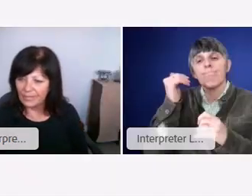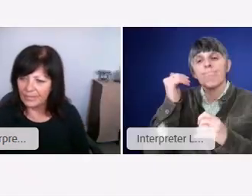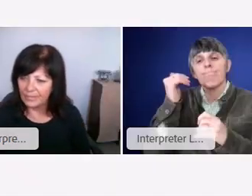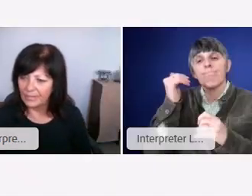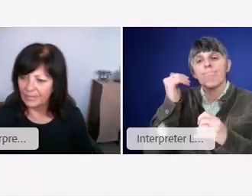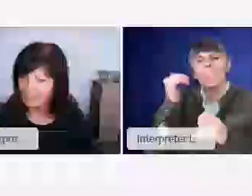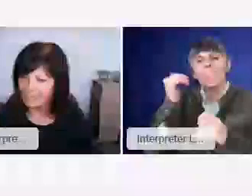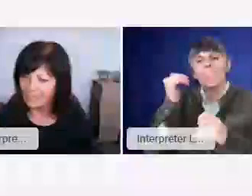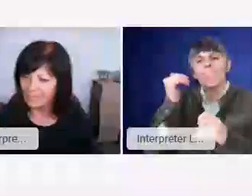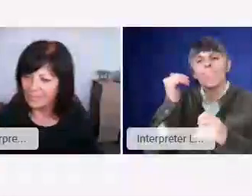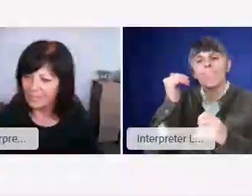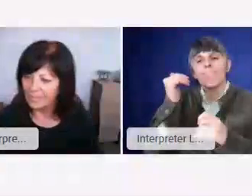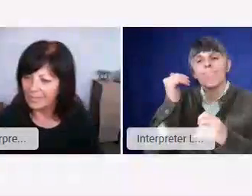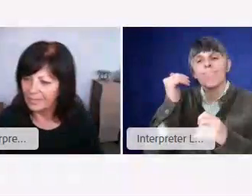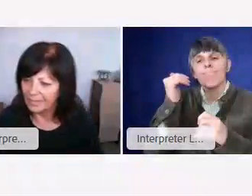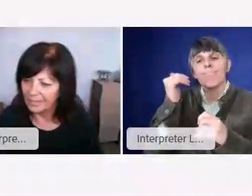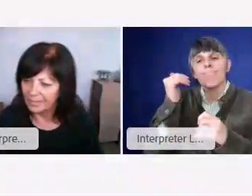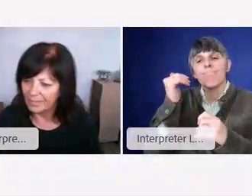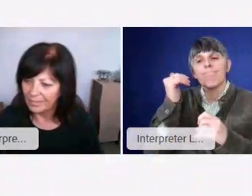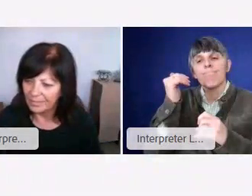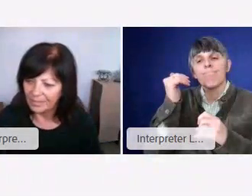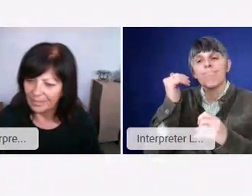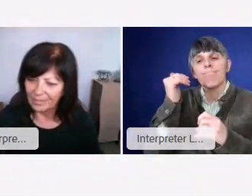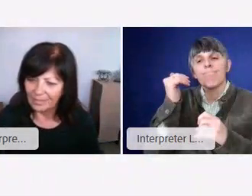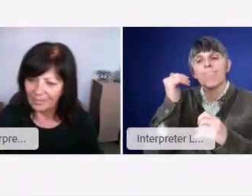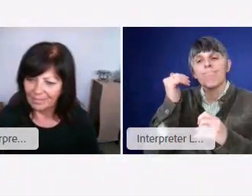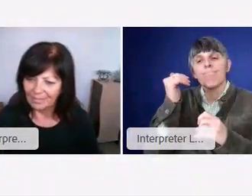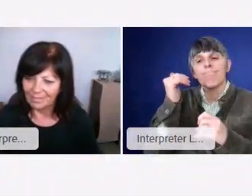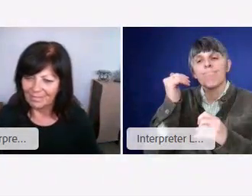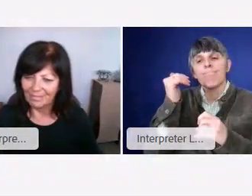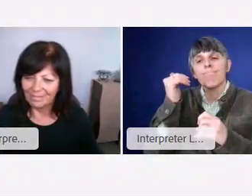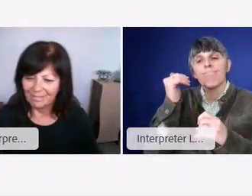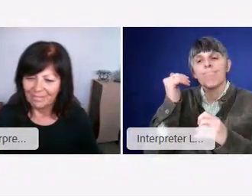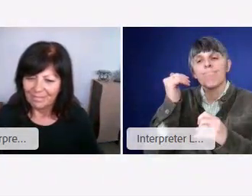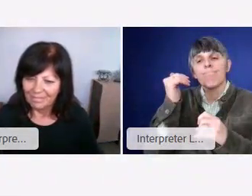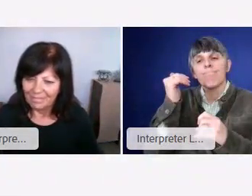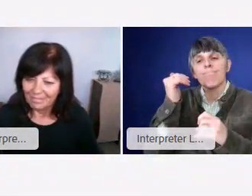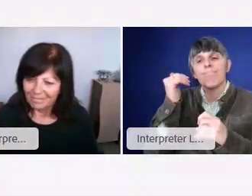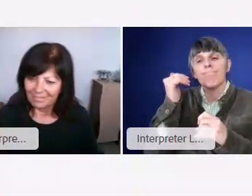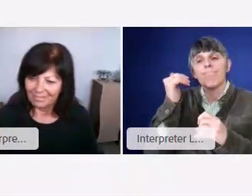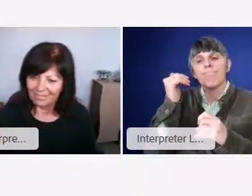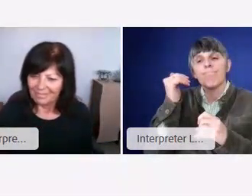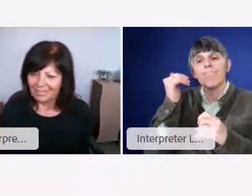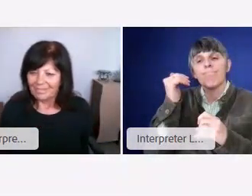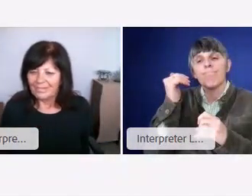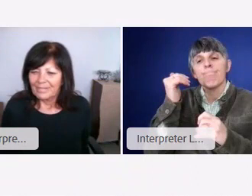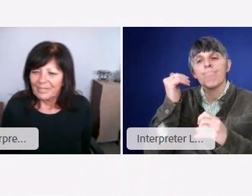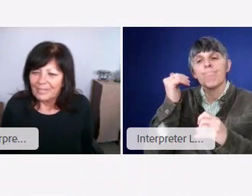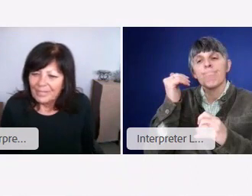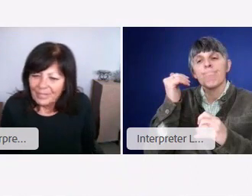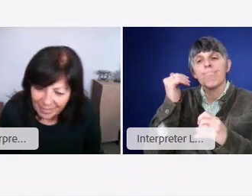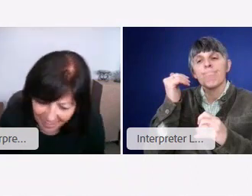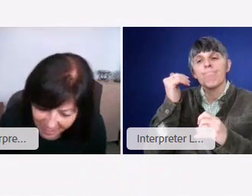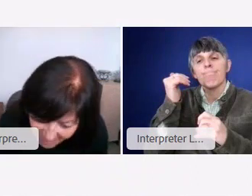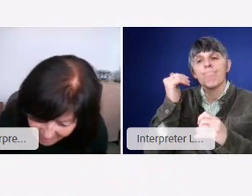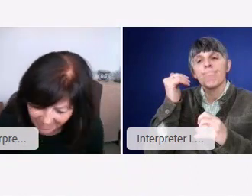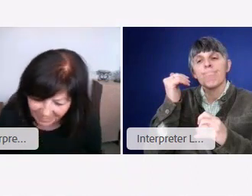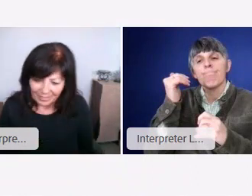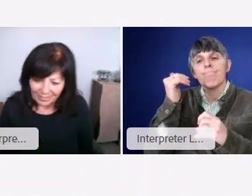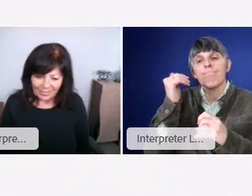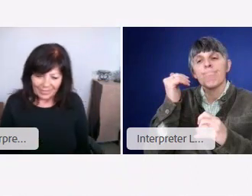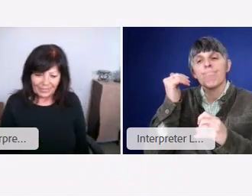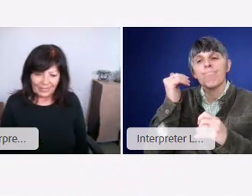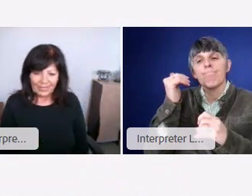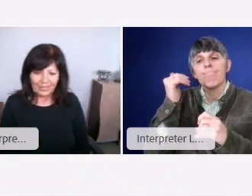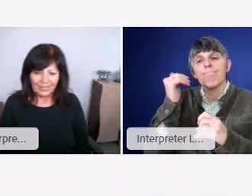campus, but a big part of this was around access to healthcare and job opportunities in the medical campus. The other piece of it too